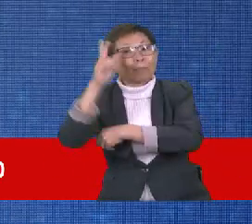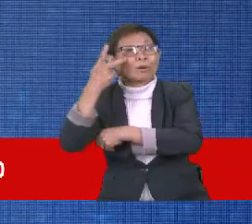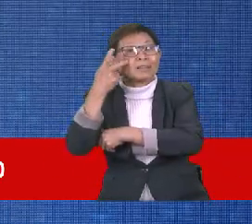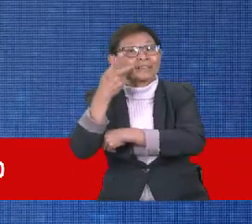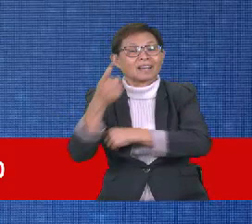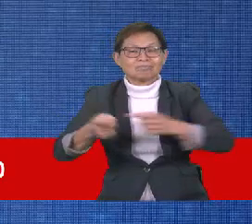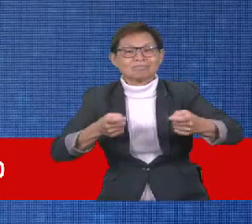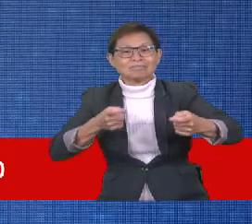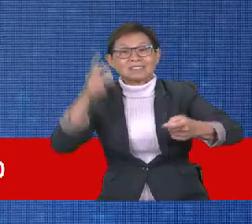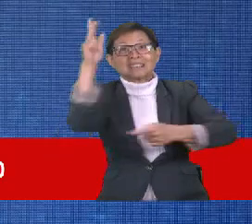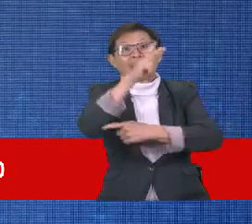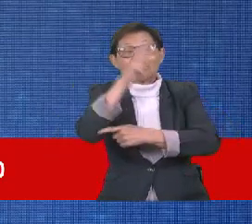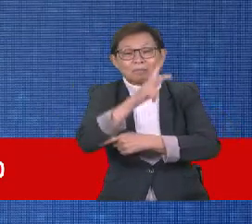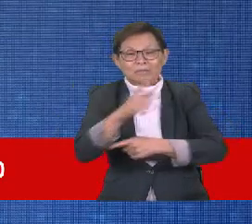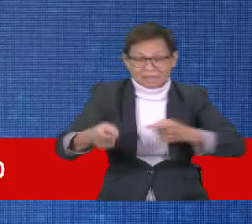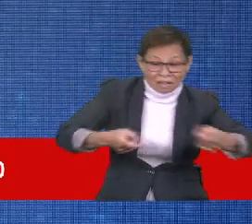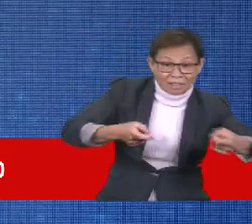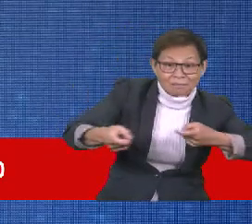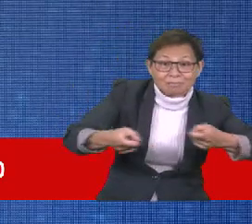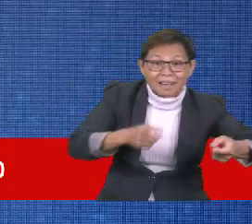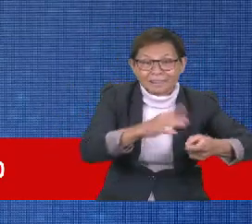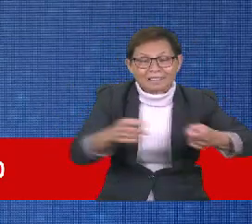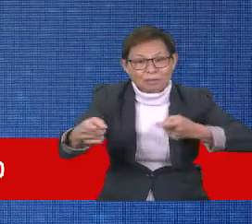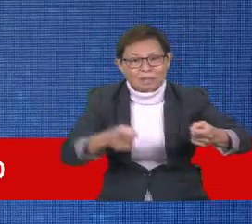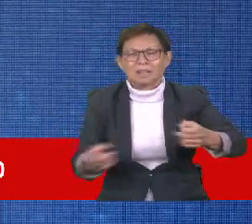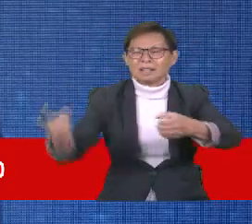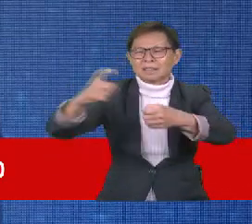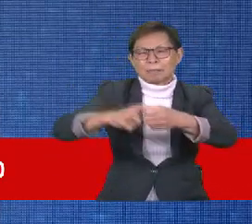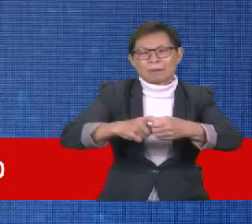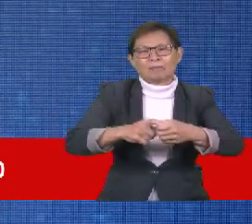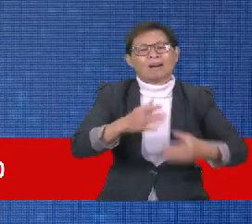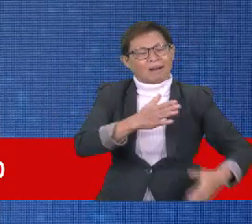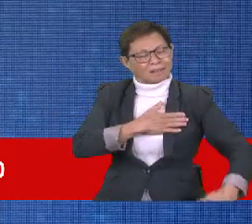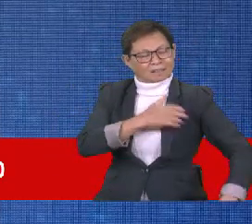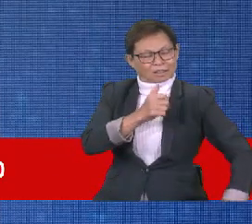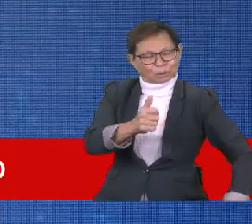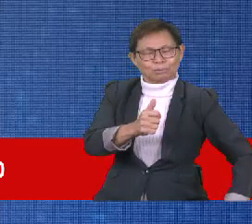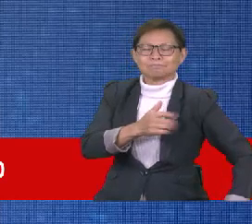governance, is about humanity and compassion.